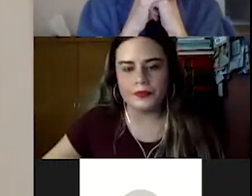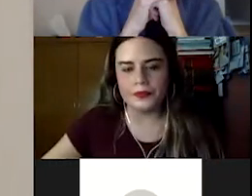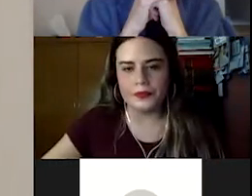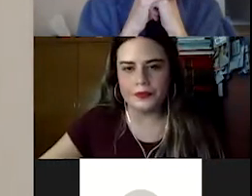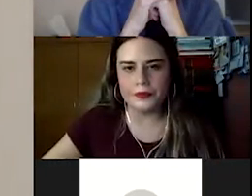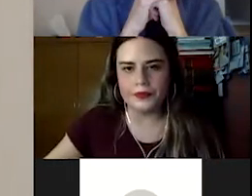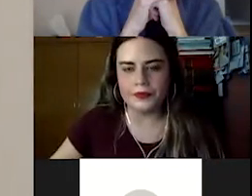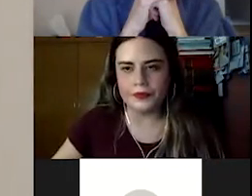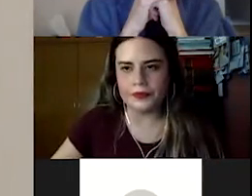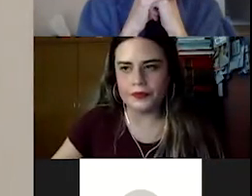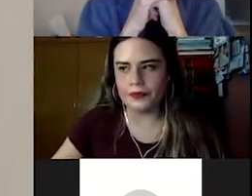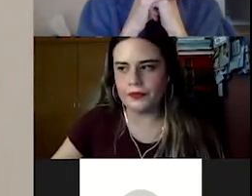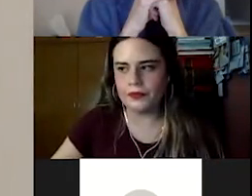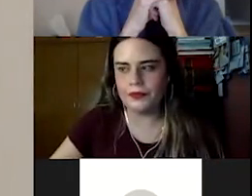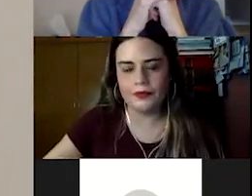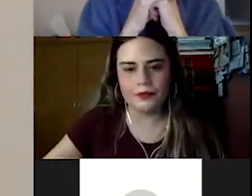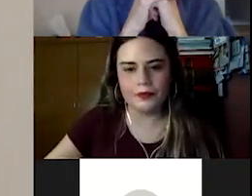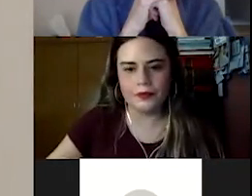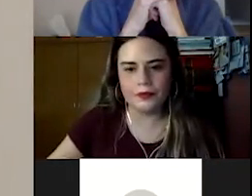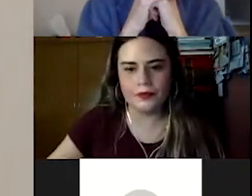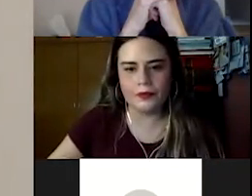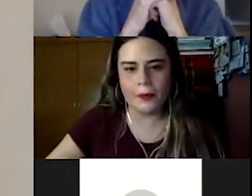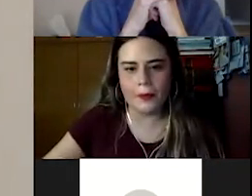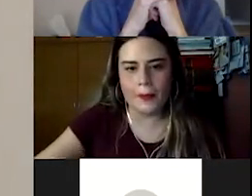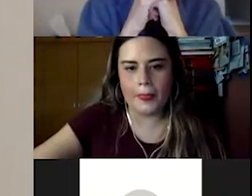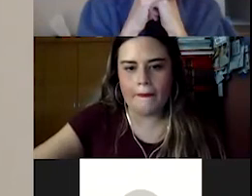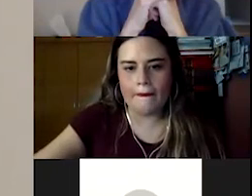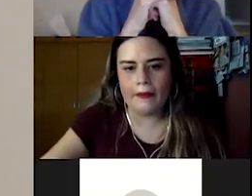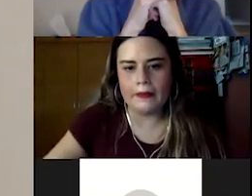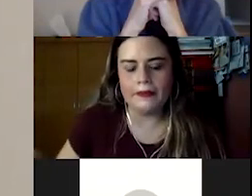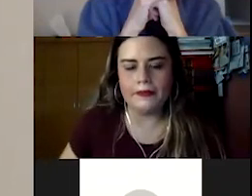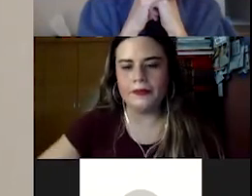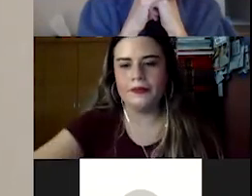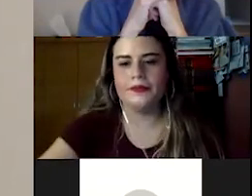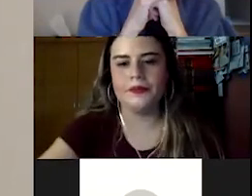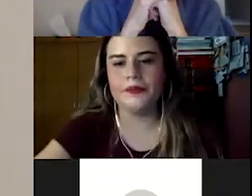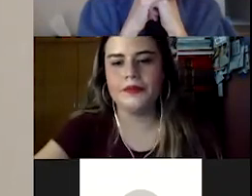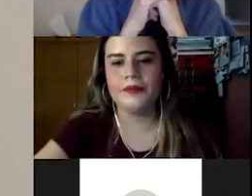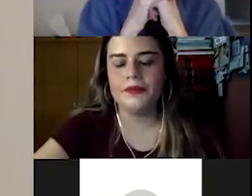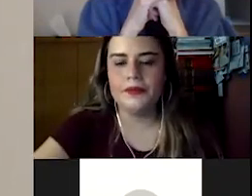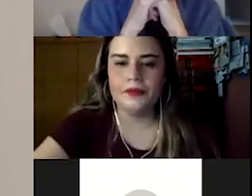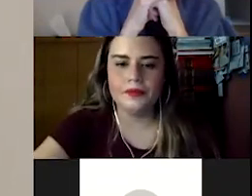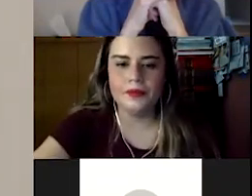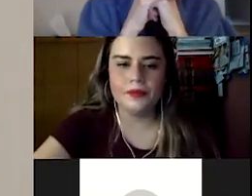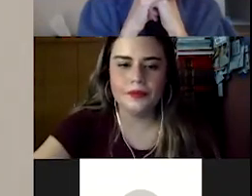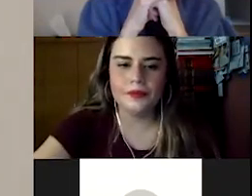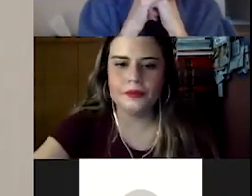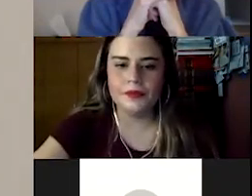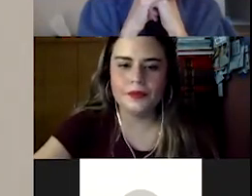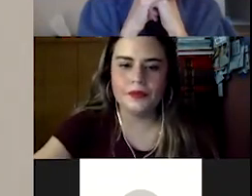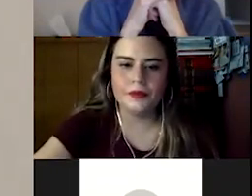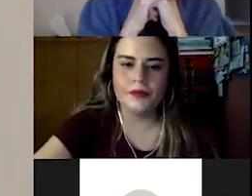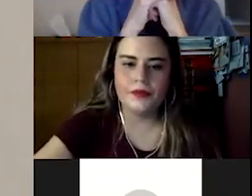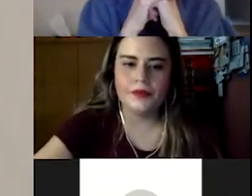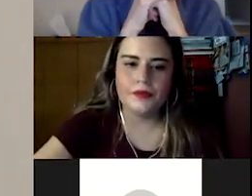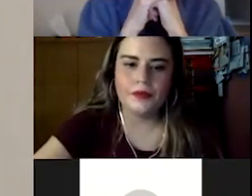of implementation of the whole SDG agenda. But there has always been symbiosis between governments and businesses.